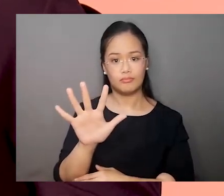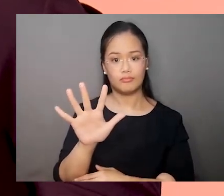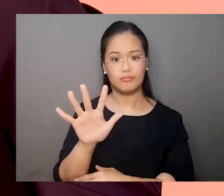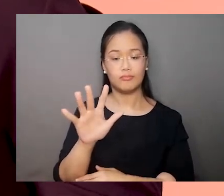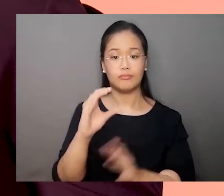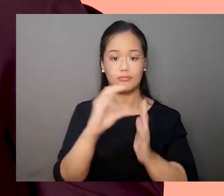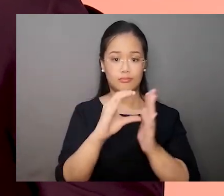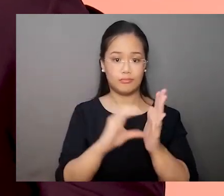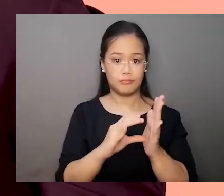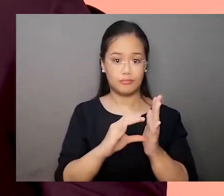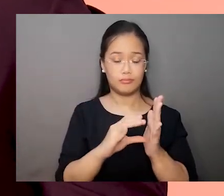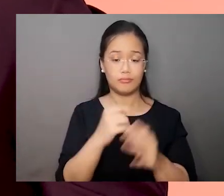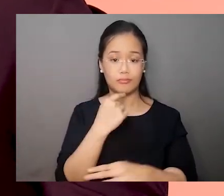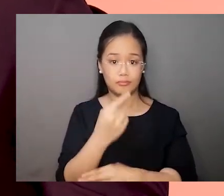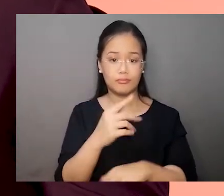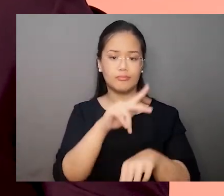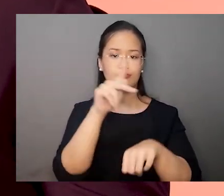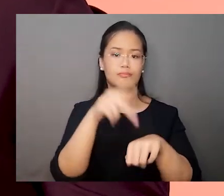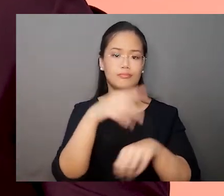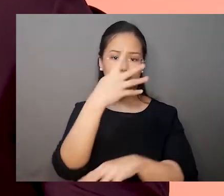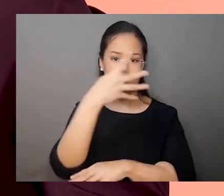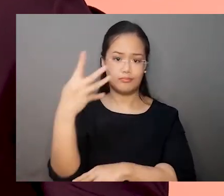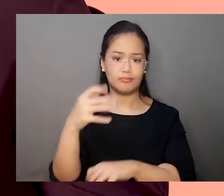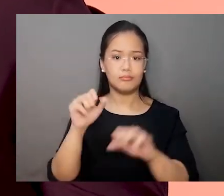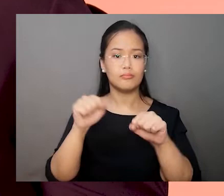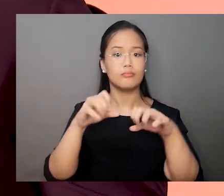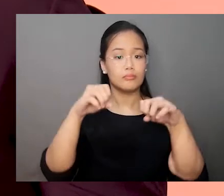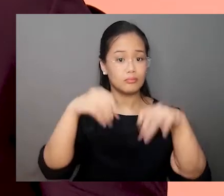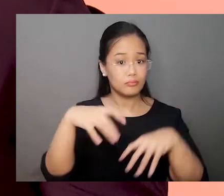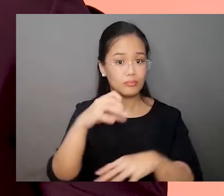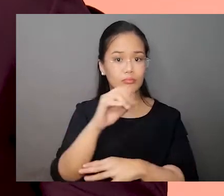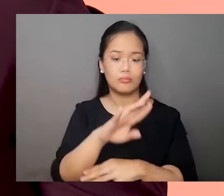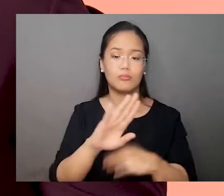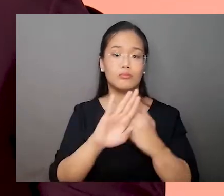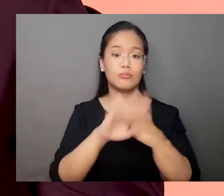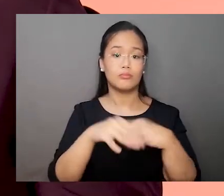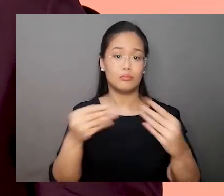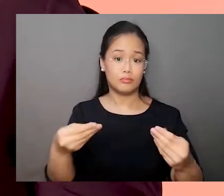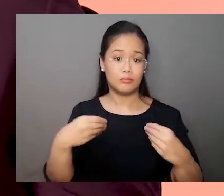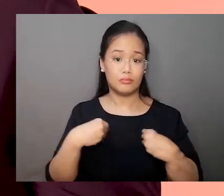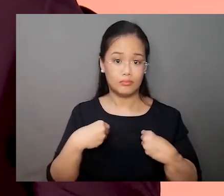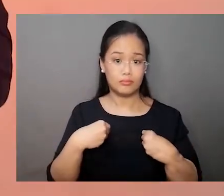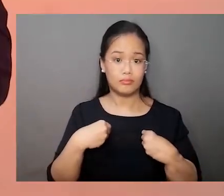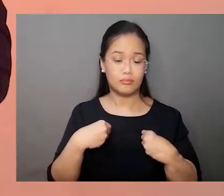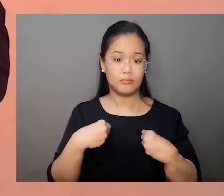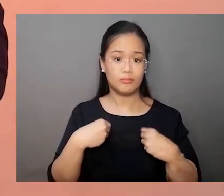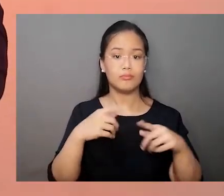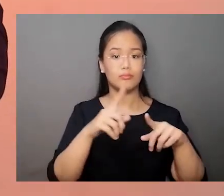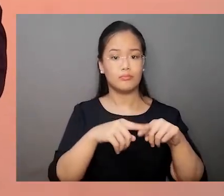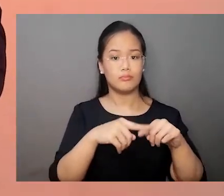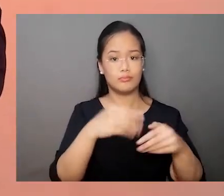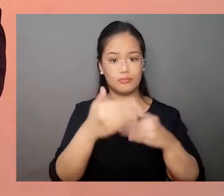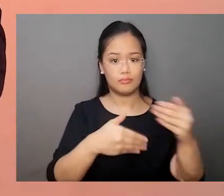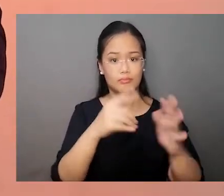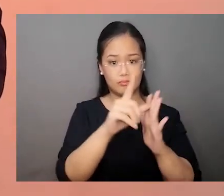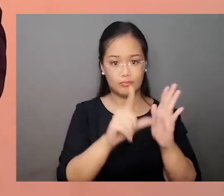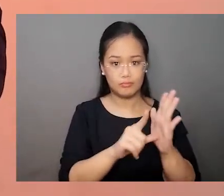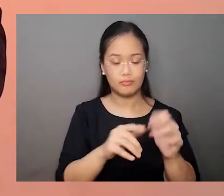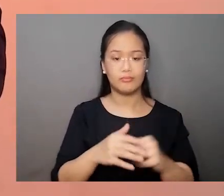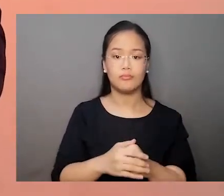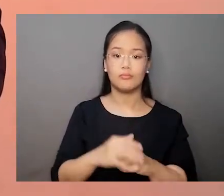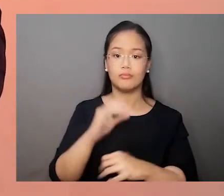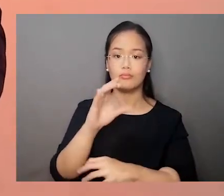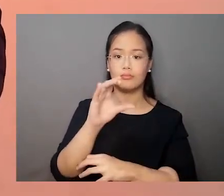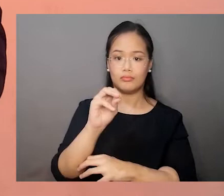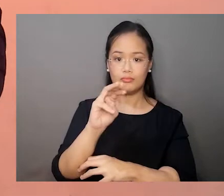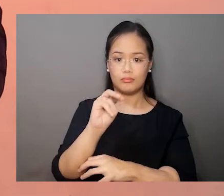the Philippine citizenship may be lost or reacquired in the manner provided by law. And our law then, Commonwealth